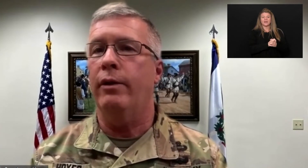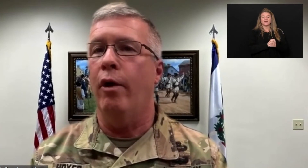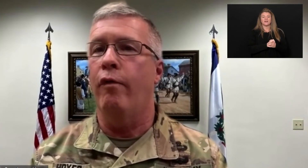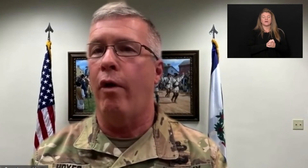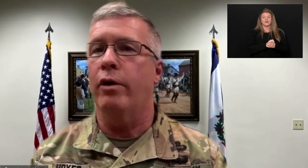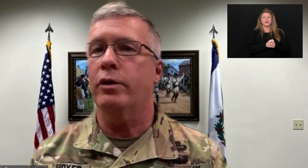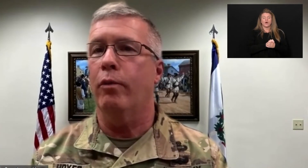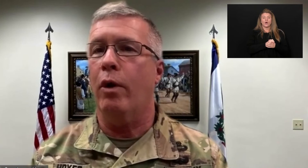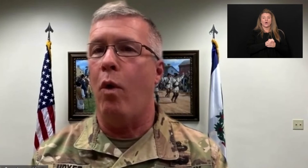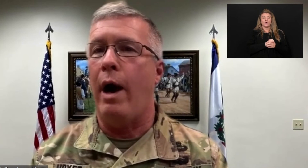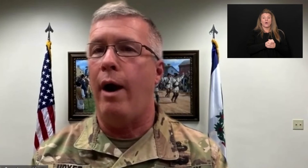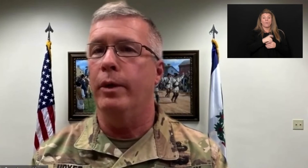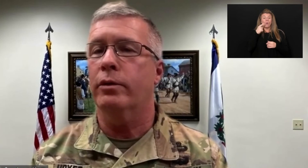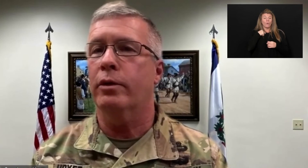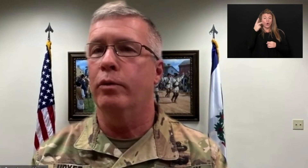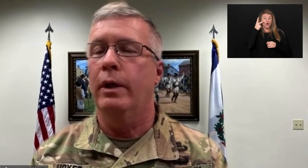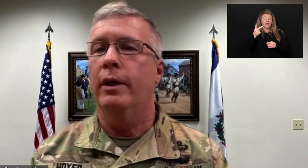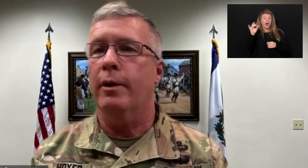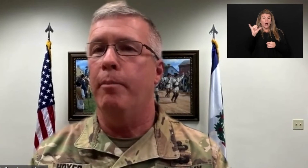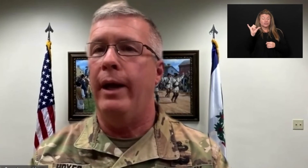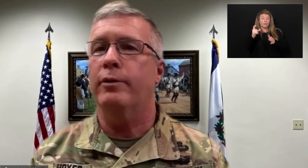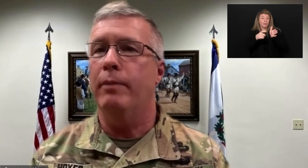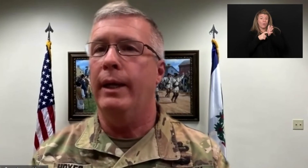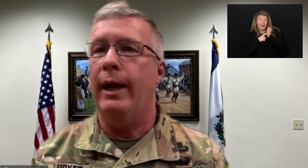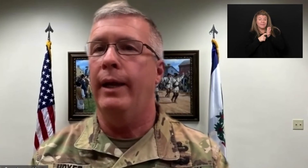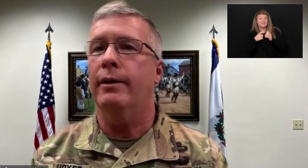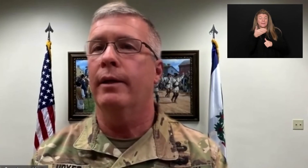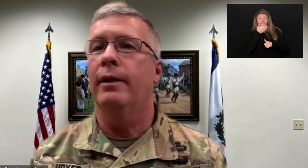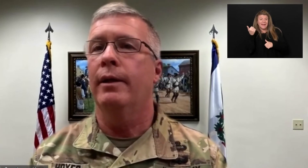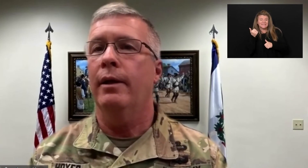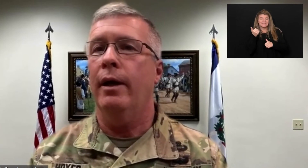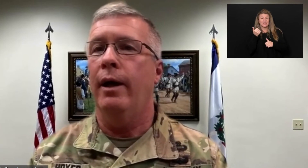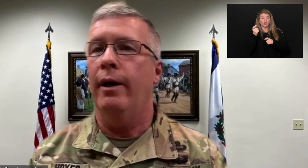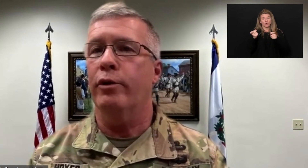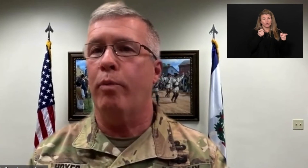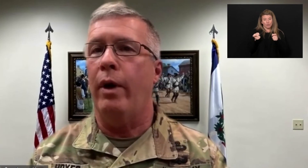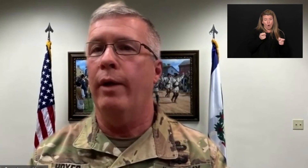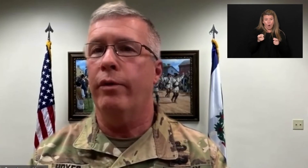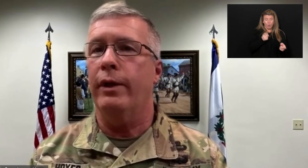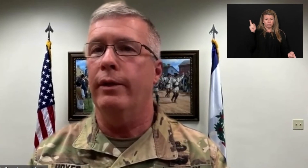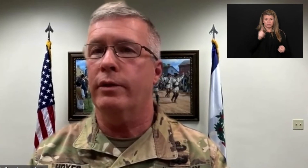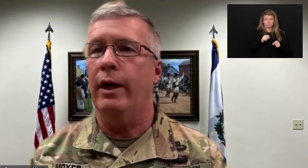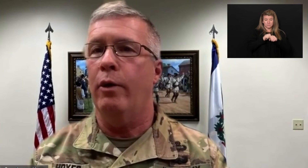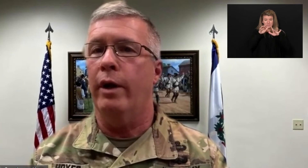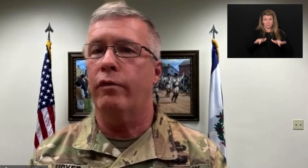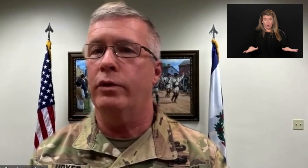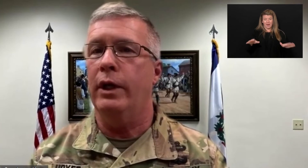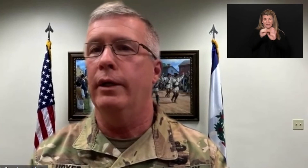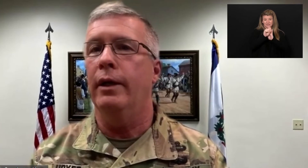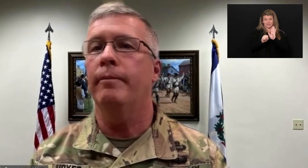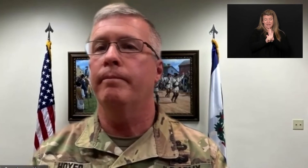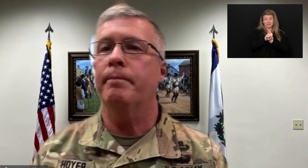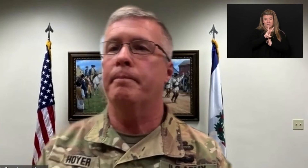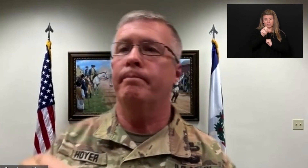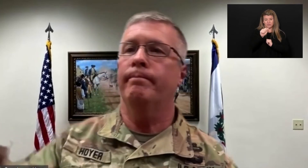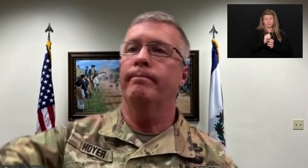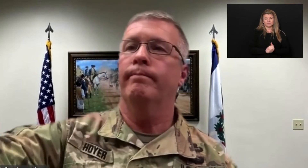looking at the overarching requirements to best mitigate the spread within the state of West